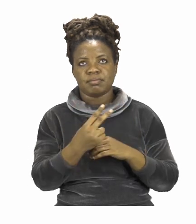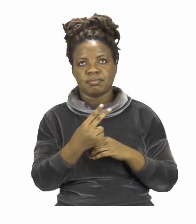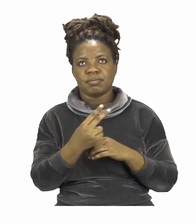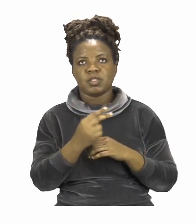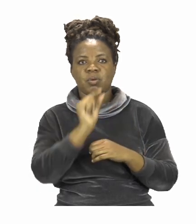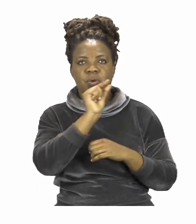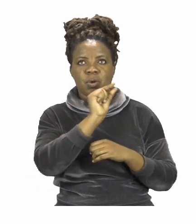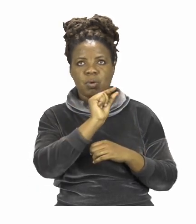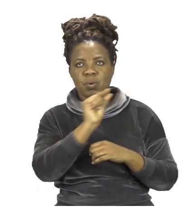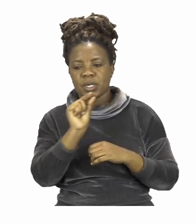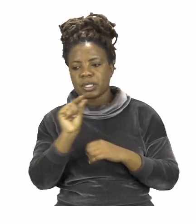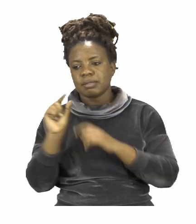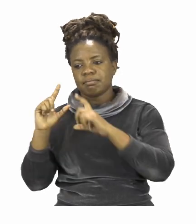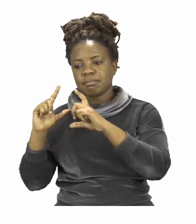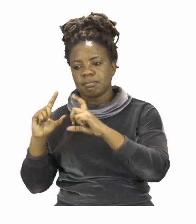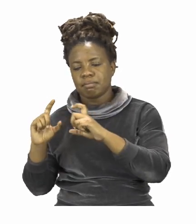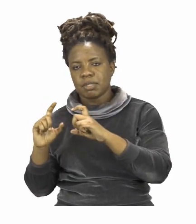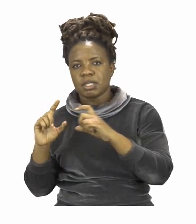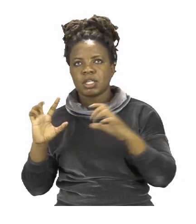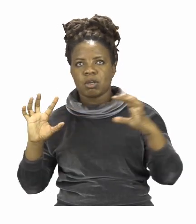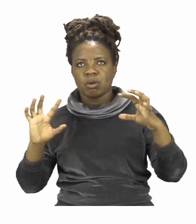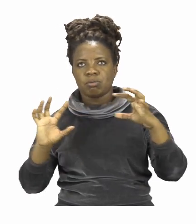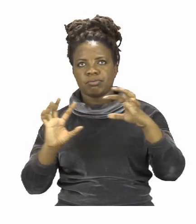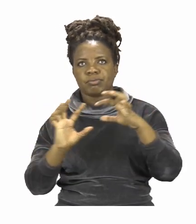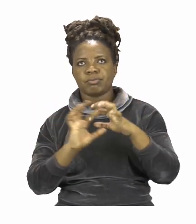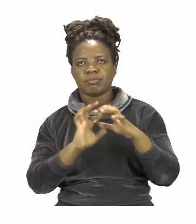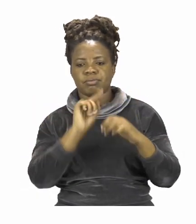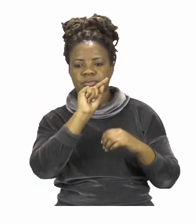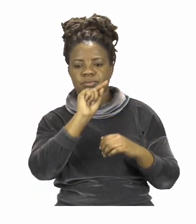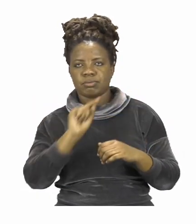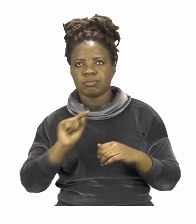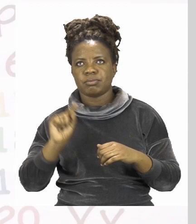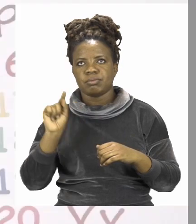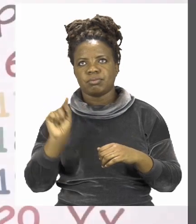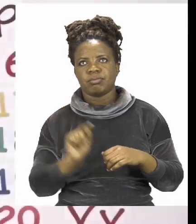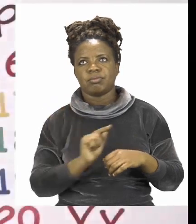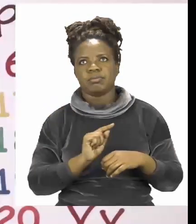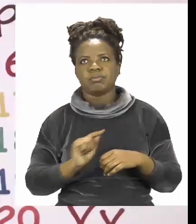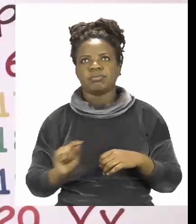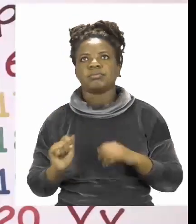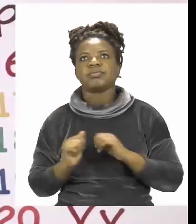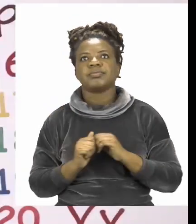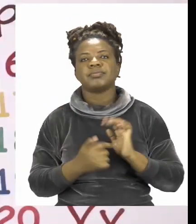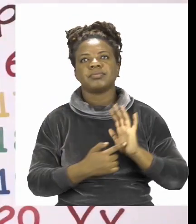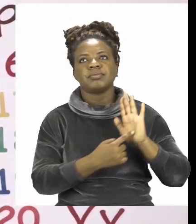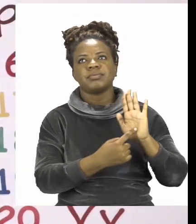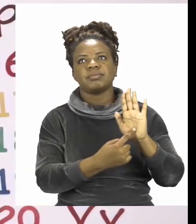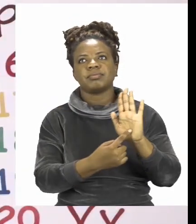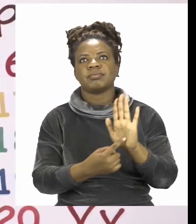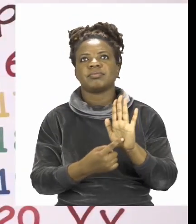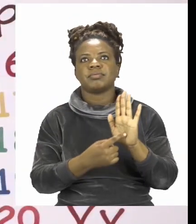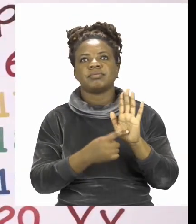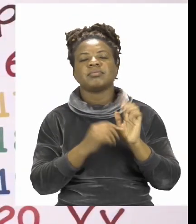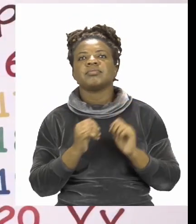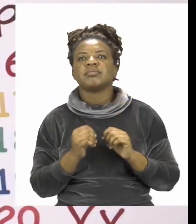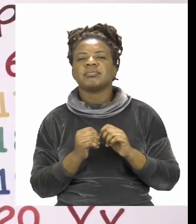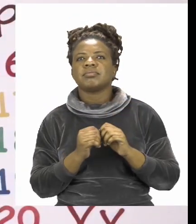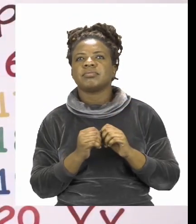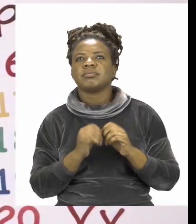the picture. So let's take a look at the board so we can do that together. Now the first word we see